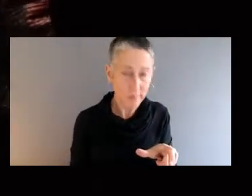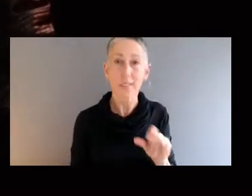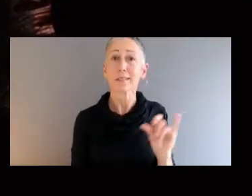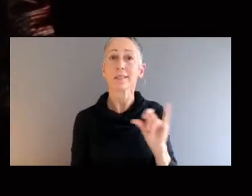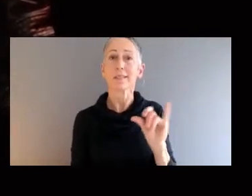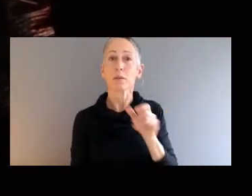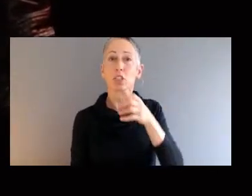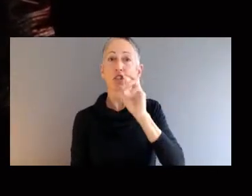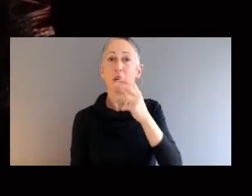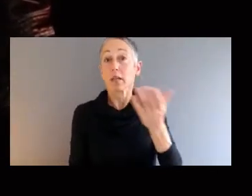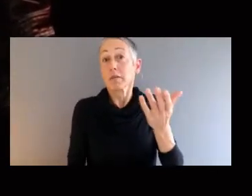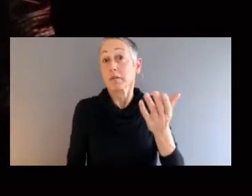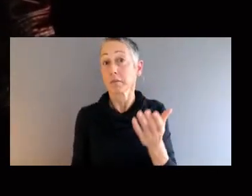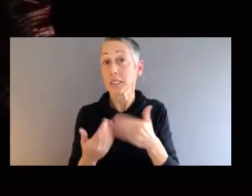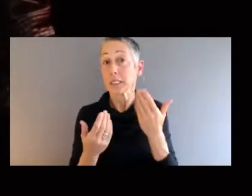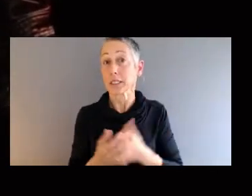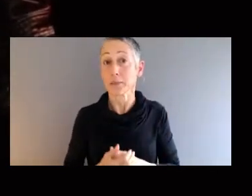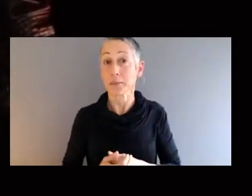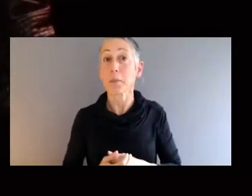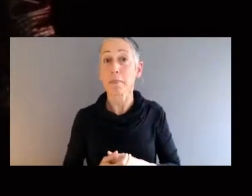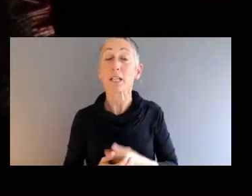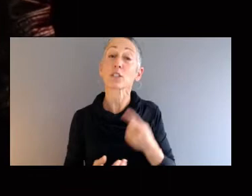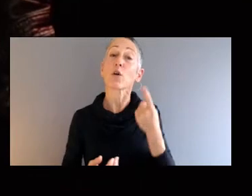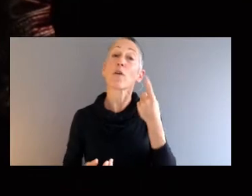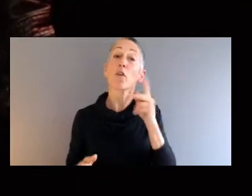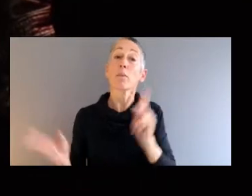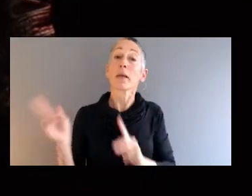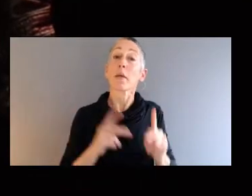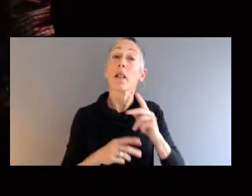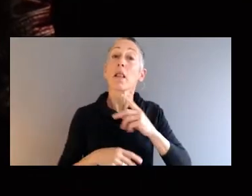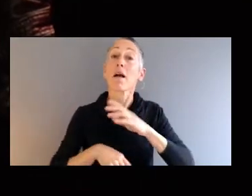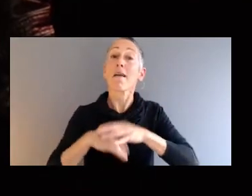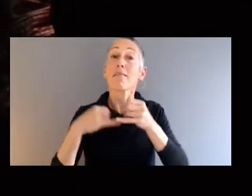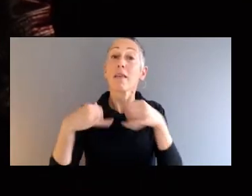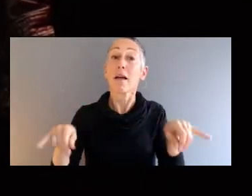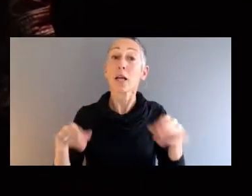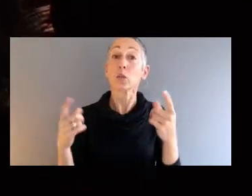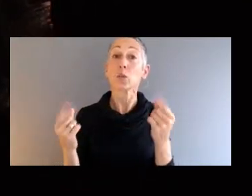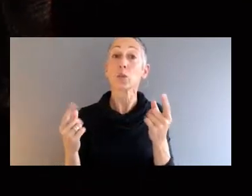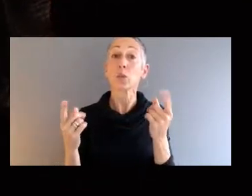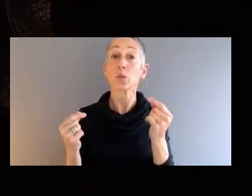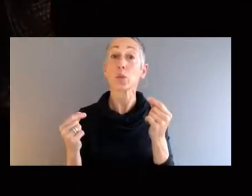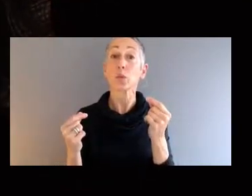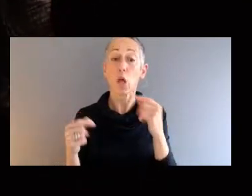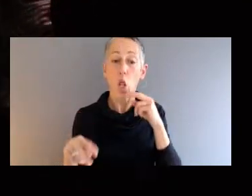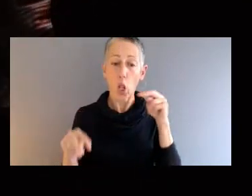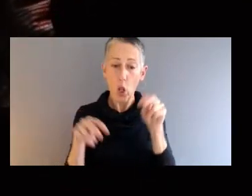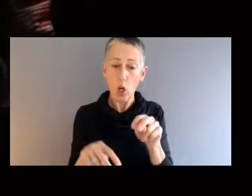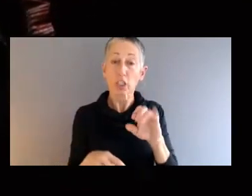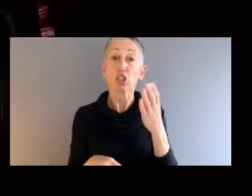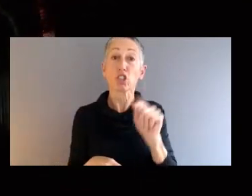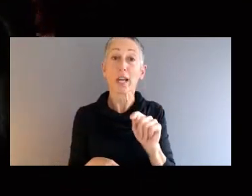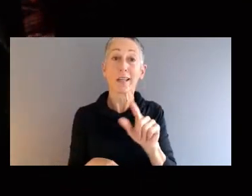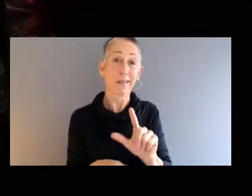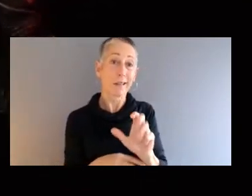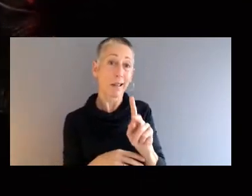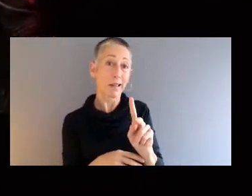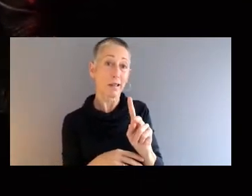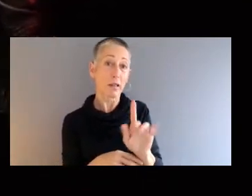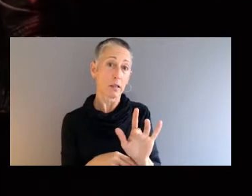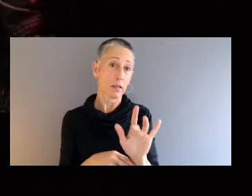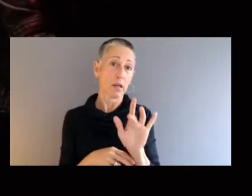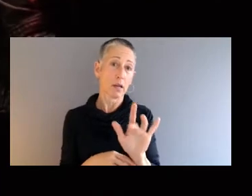or for those of you at home or who are with us virtually, you can look in the link in the chat and press donate at the bottom